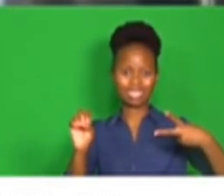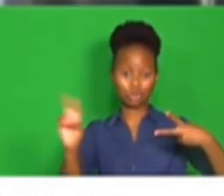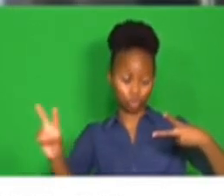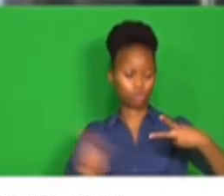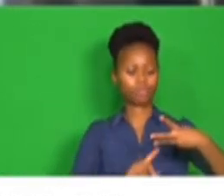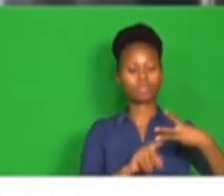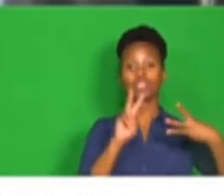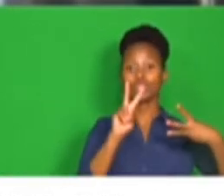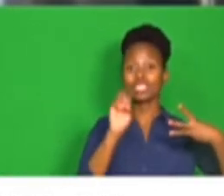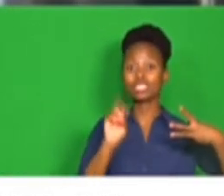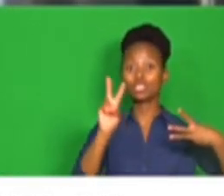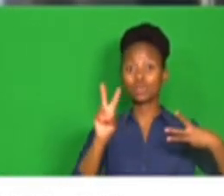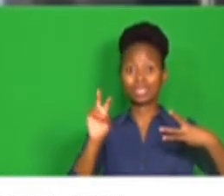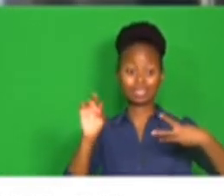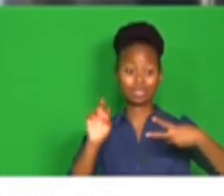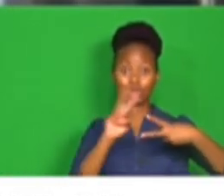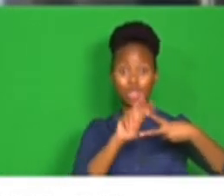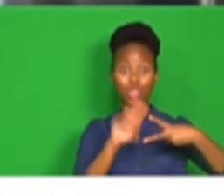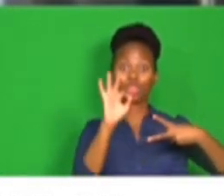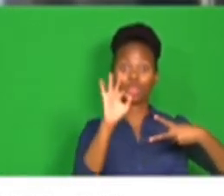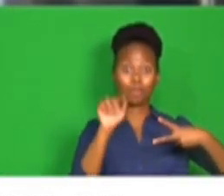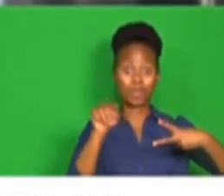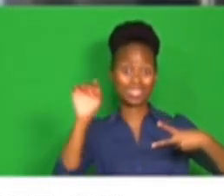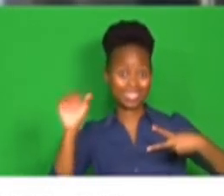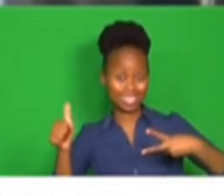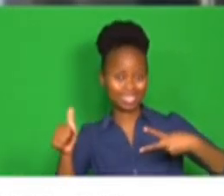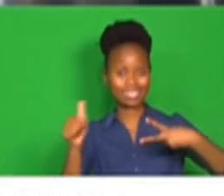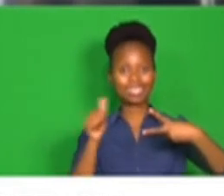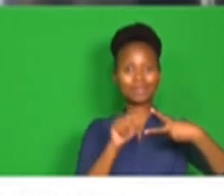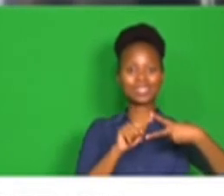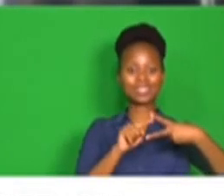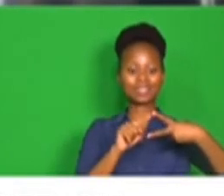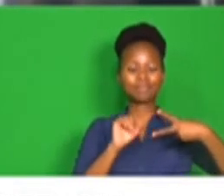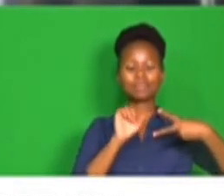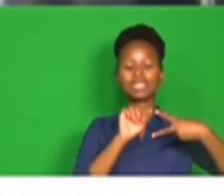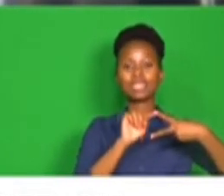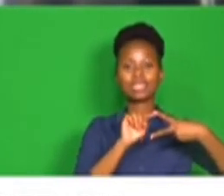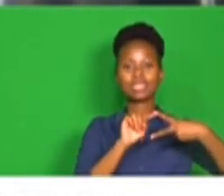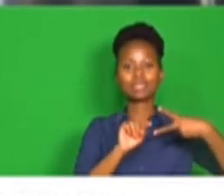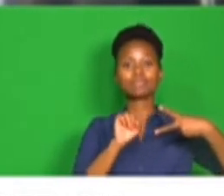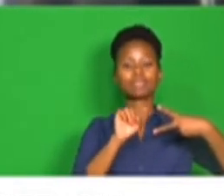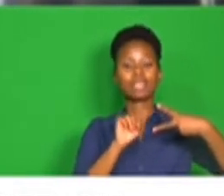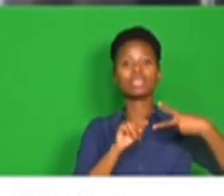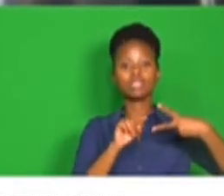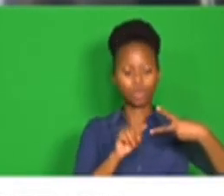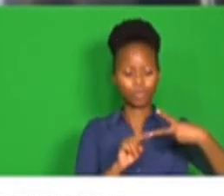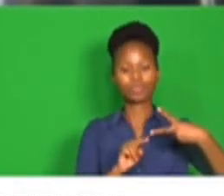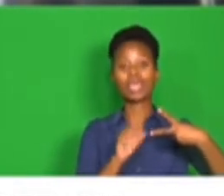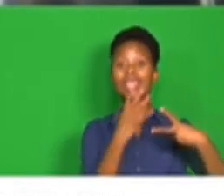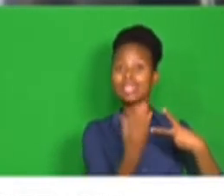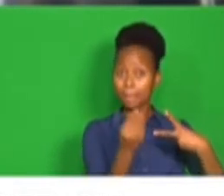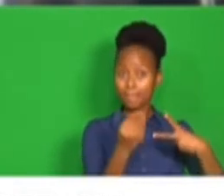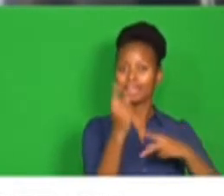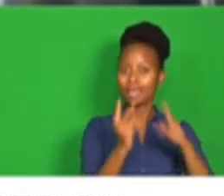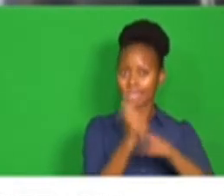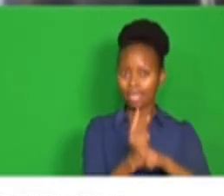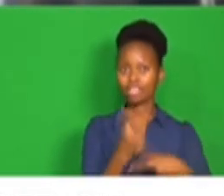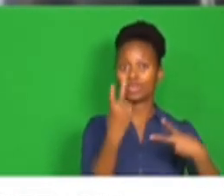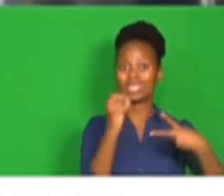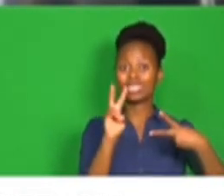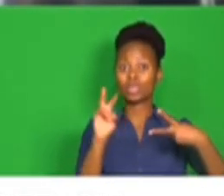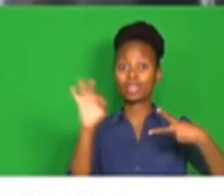2022. GDP growth of 2.5% is expected in 2023.